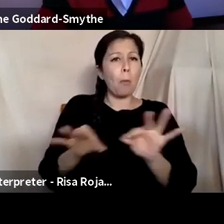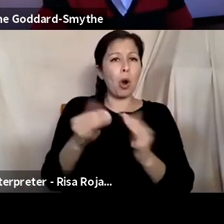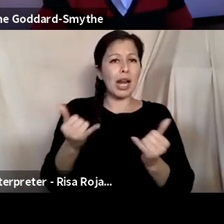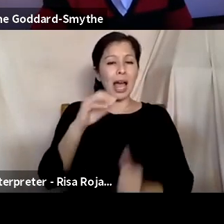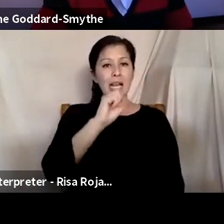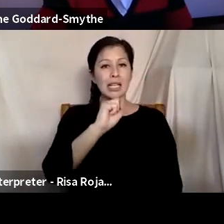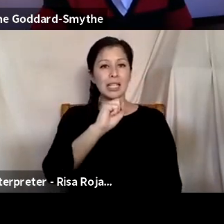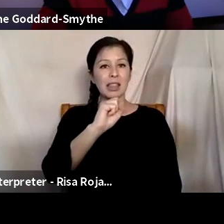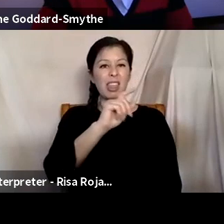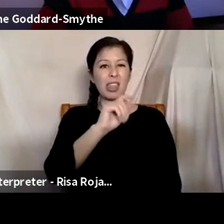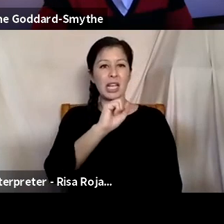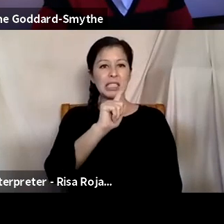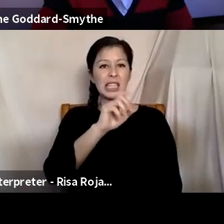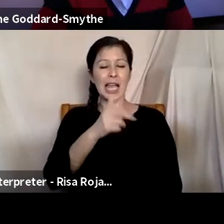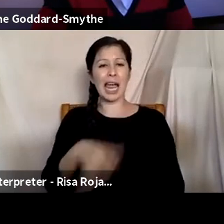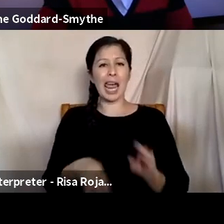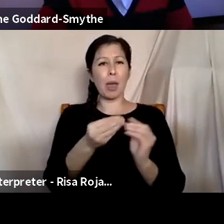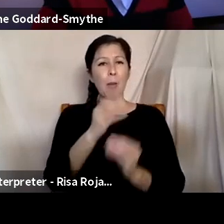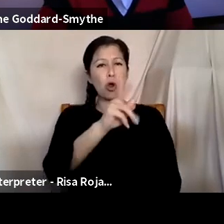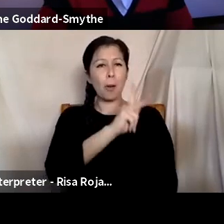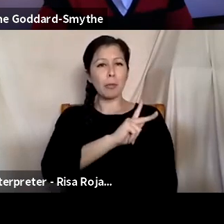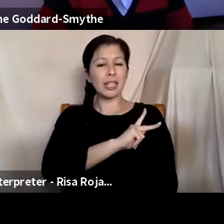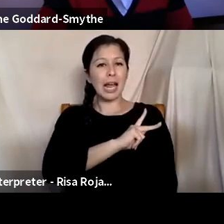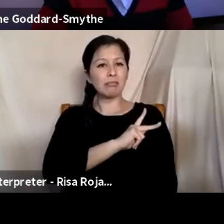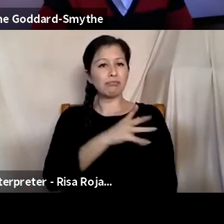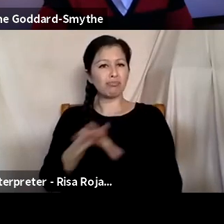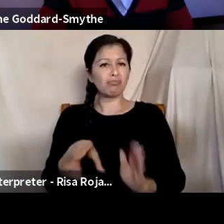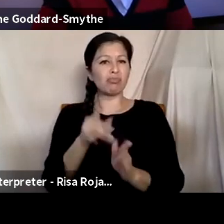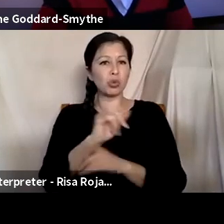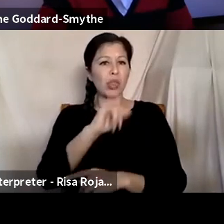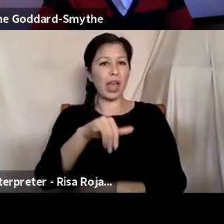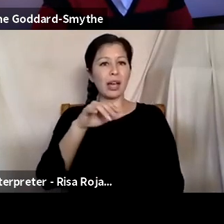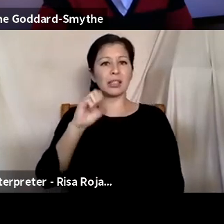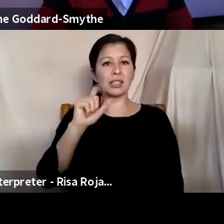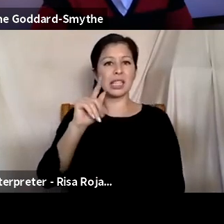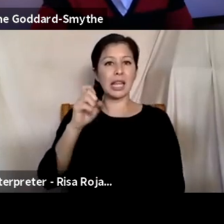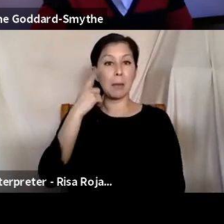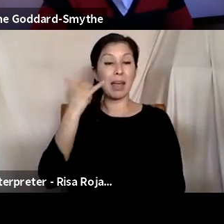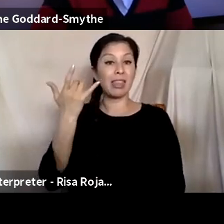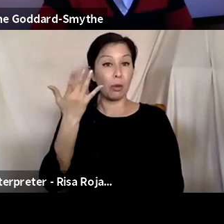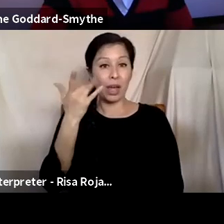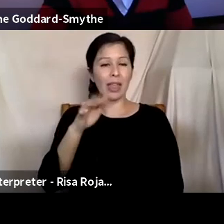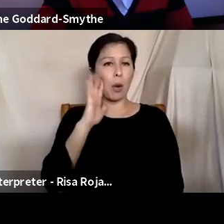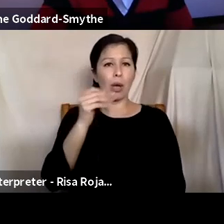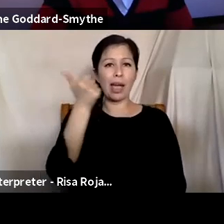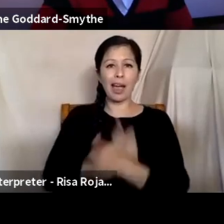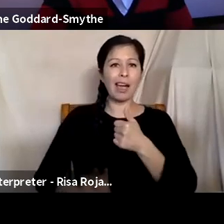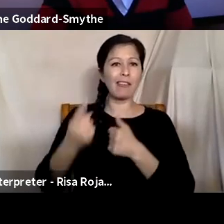slate to add a little bit of your personality into the slate, because that's going to be